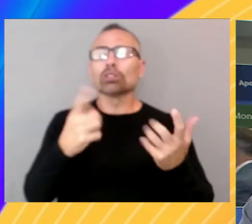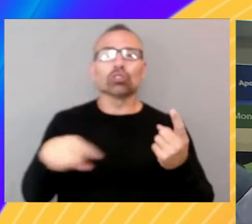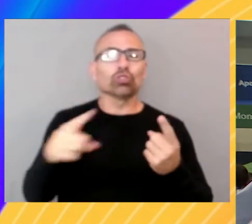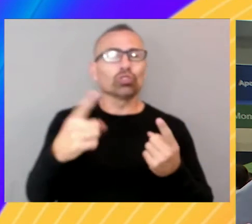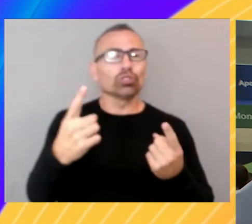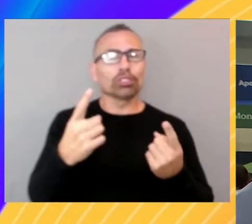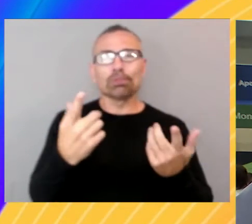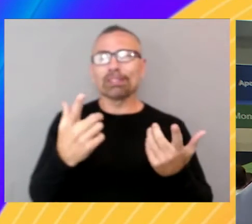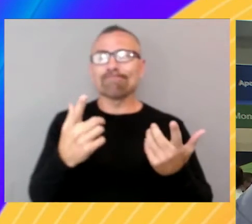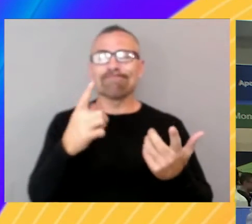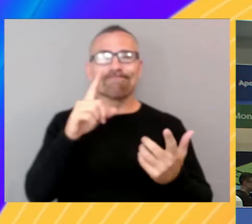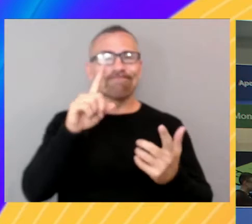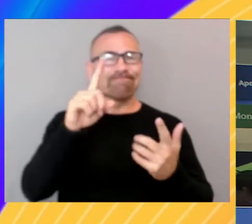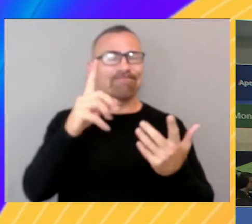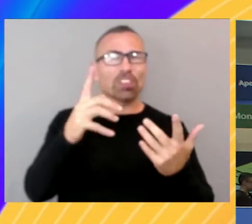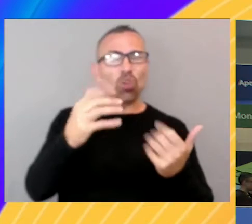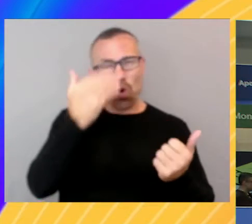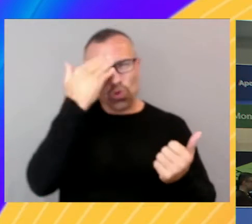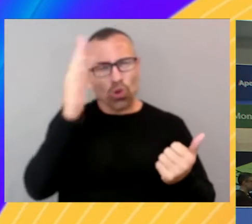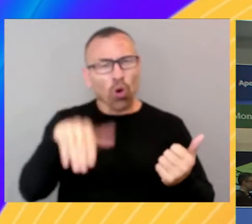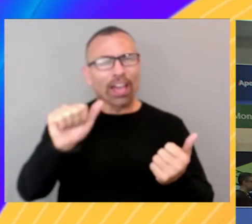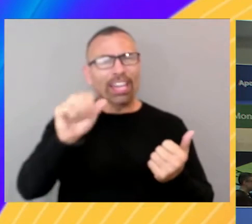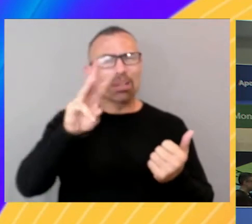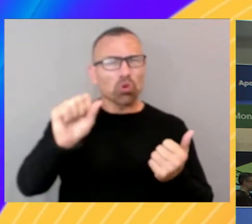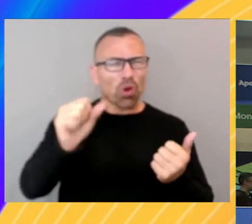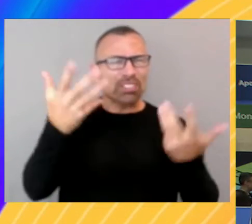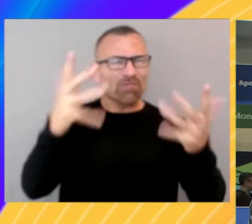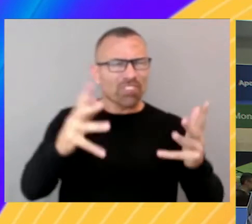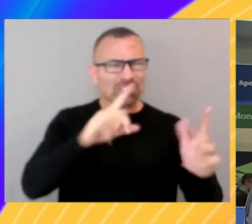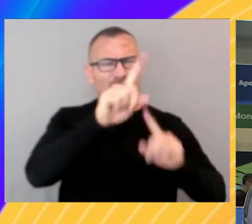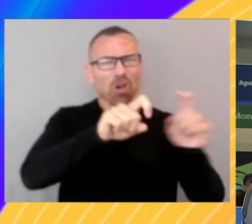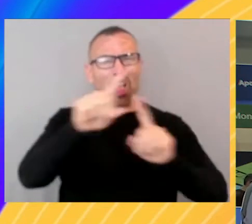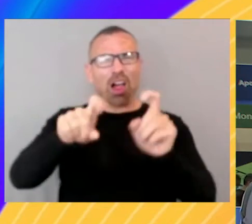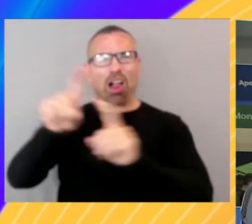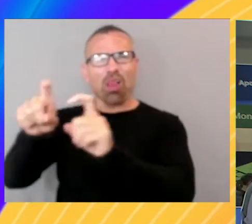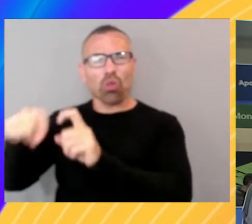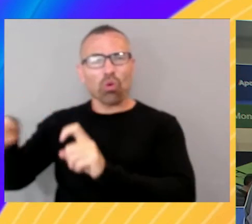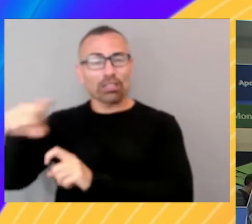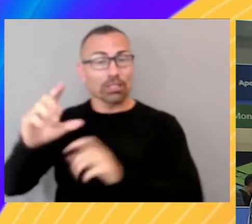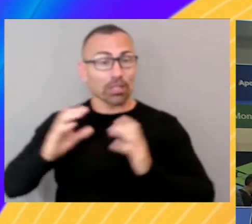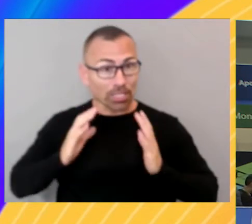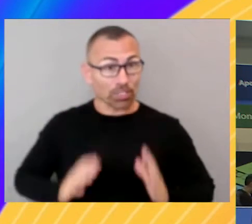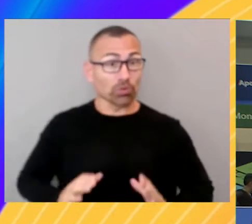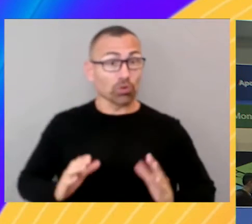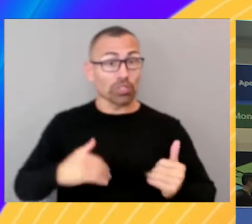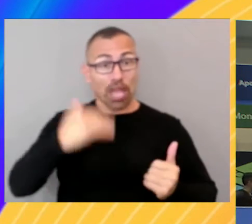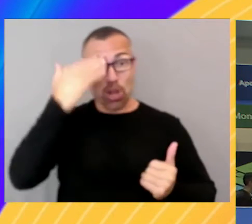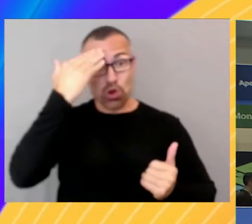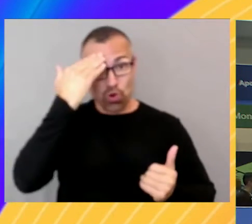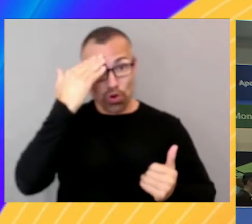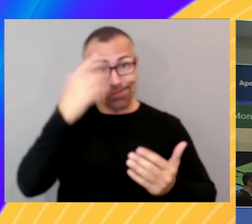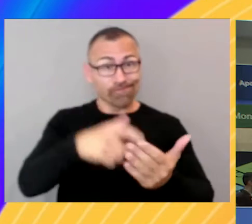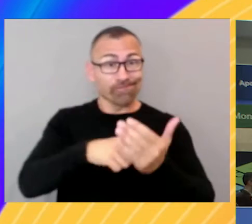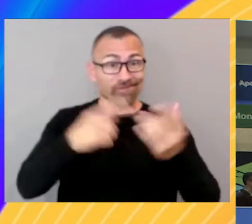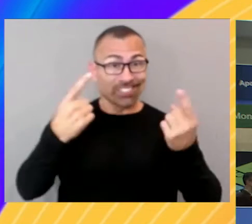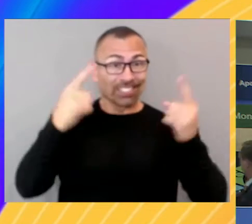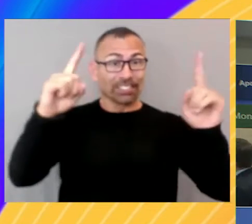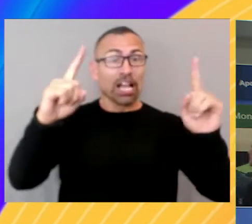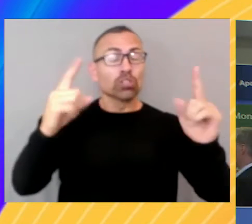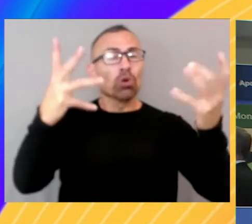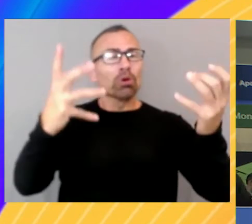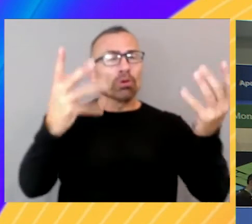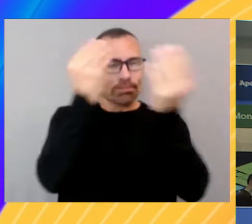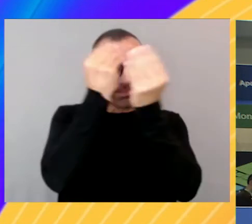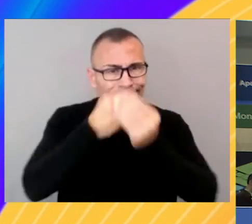customers over the years that set up customers for success. So what we're here is a new lens that's based